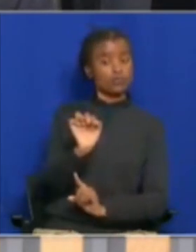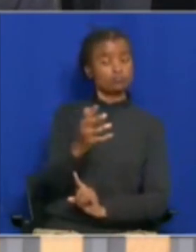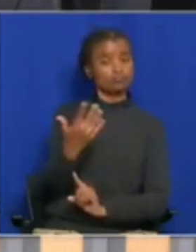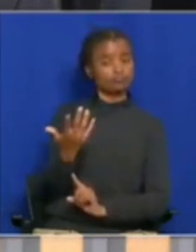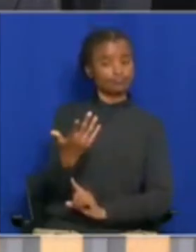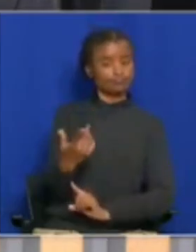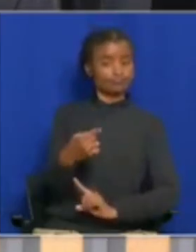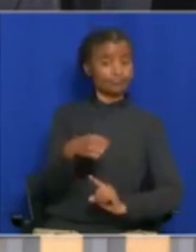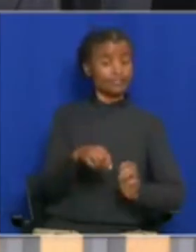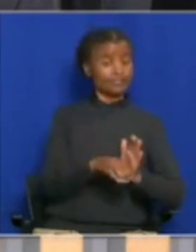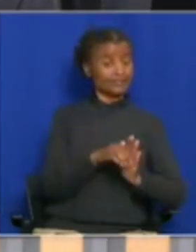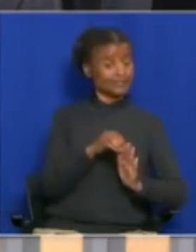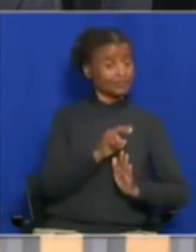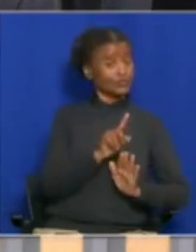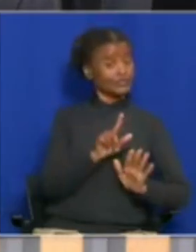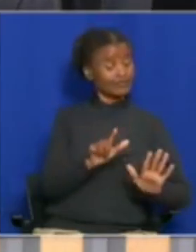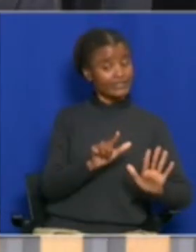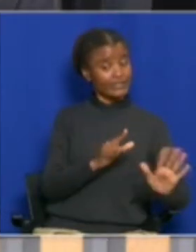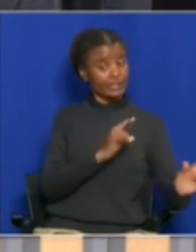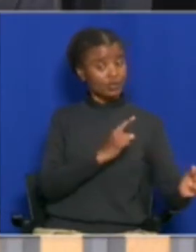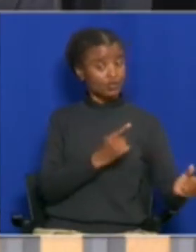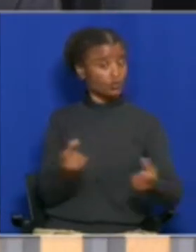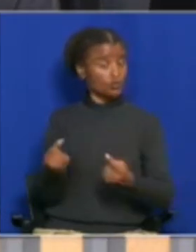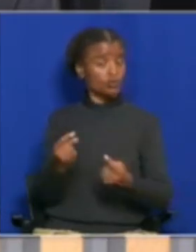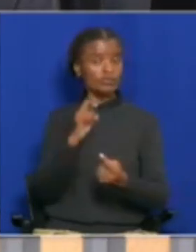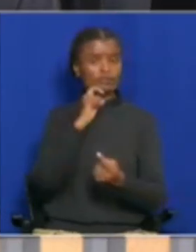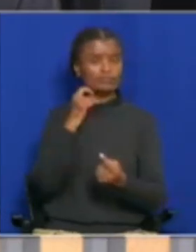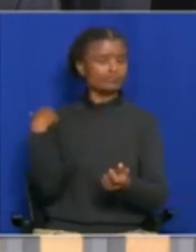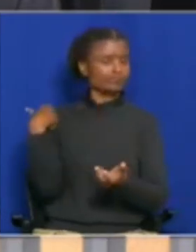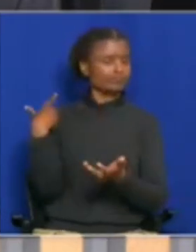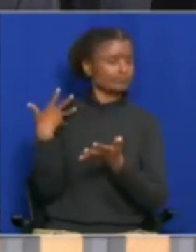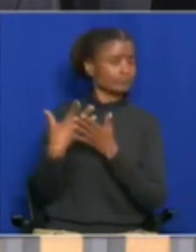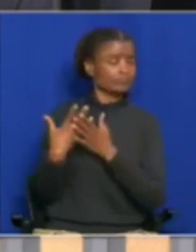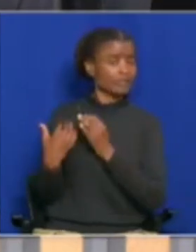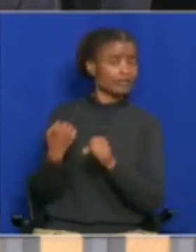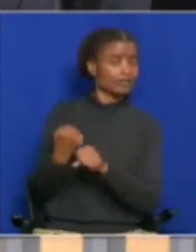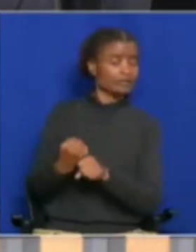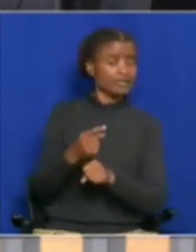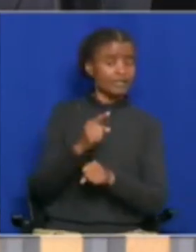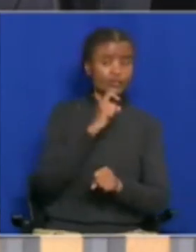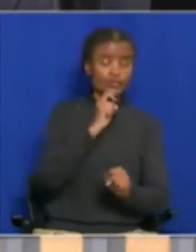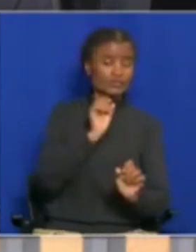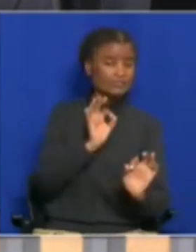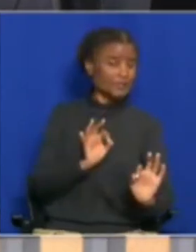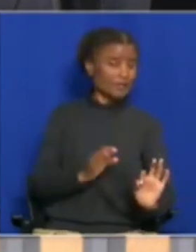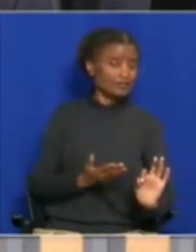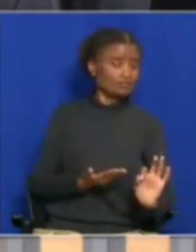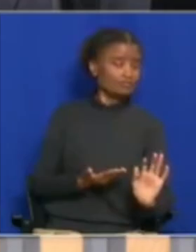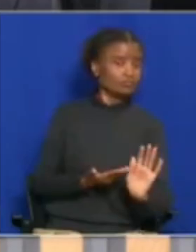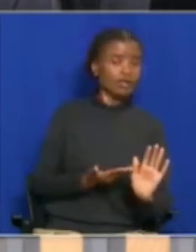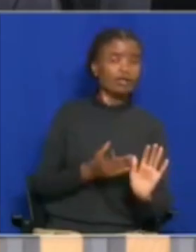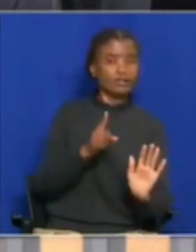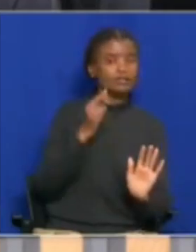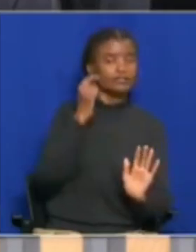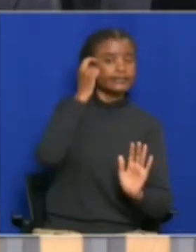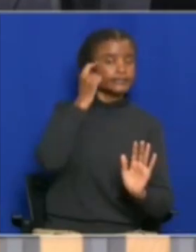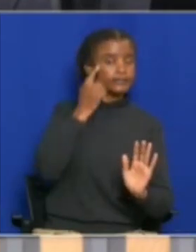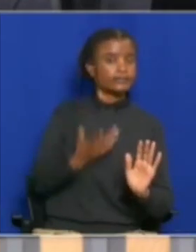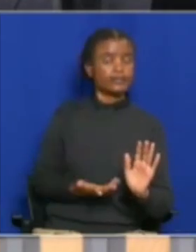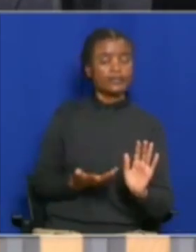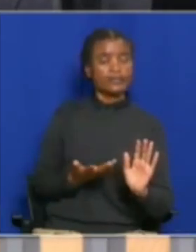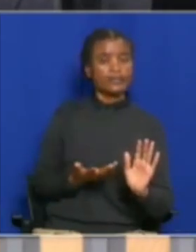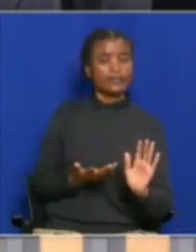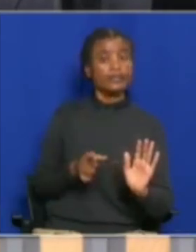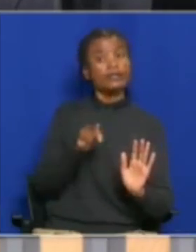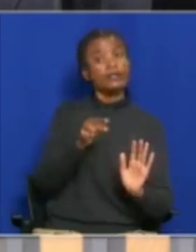27. Yes. over all these years. Are you sticking to your assertion that the test is